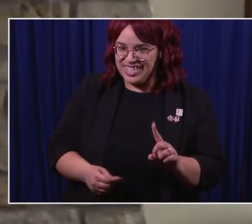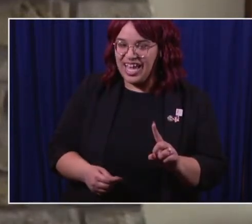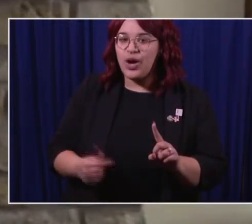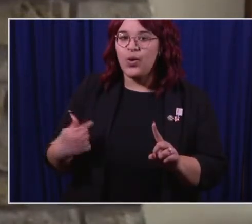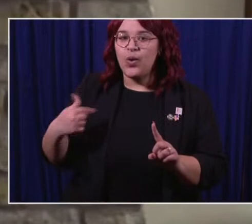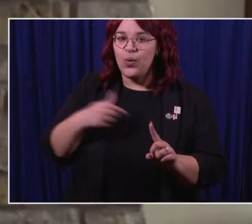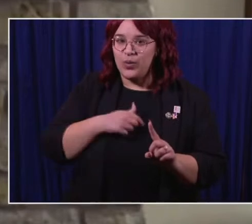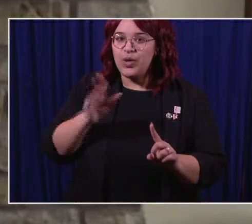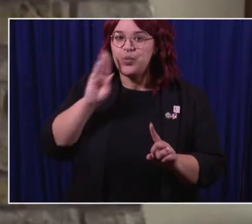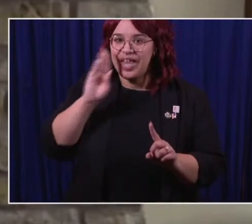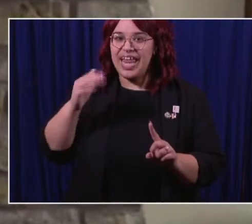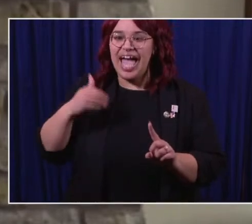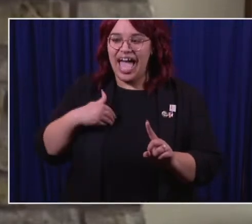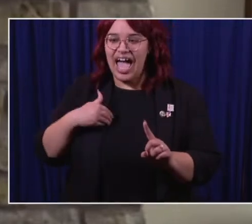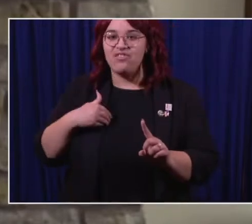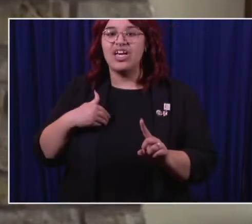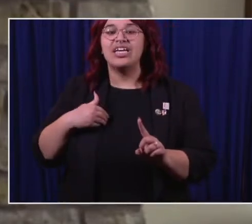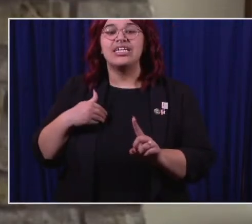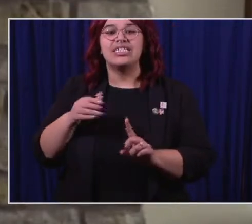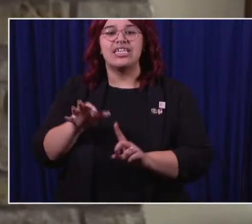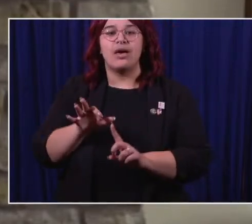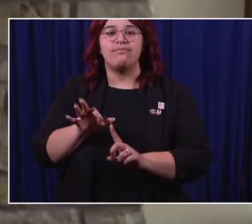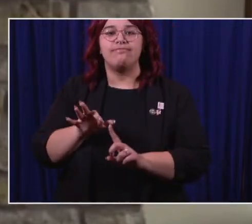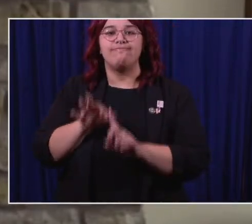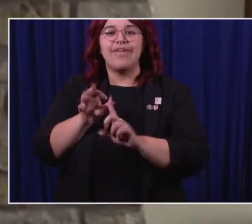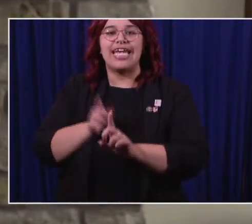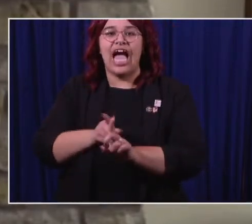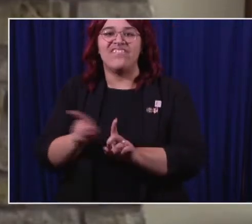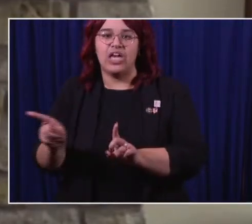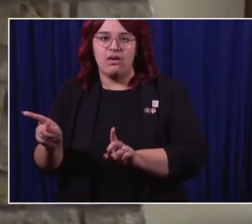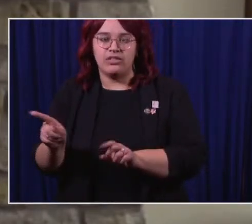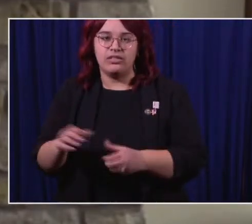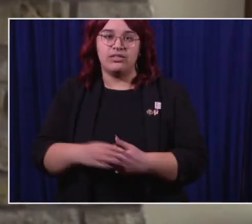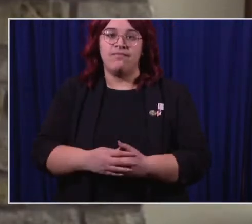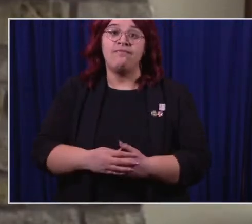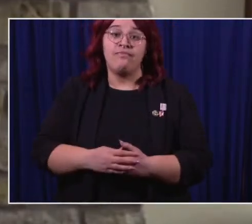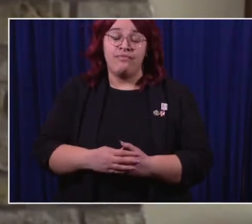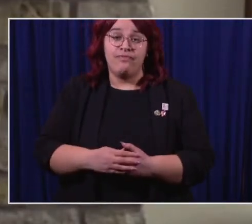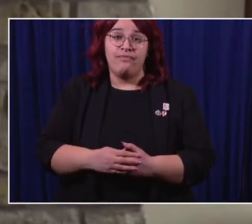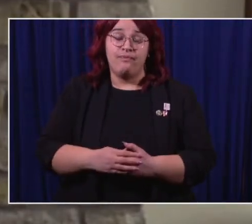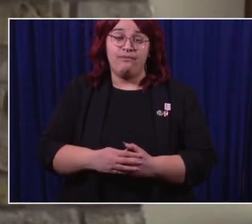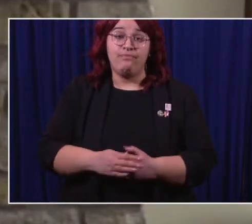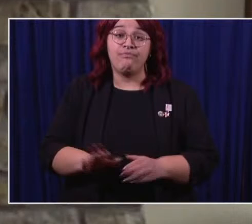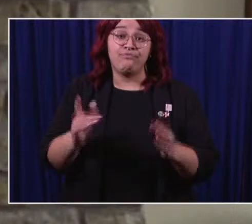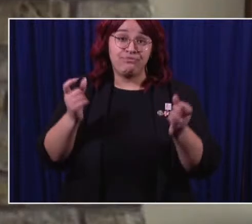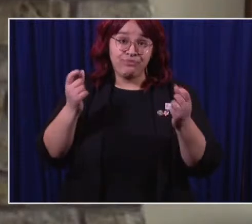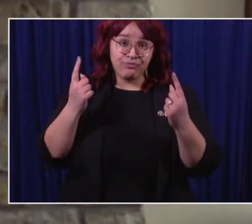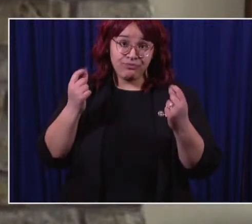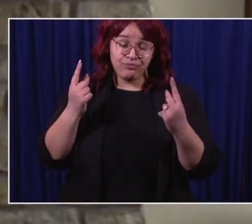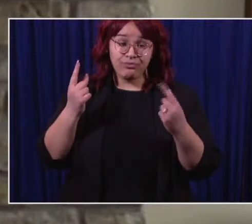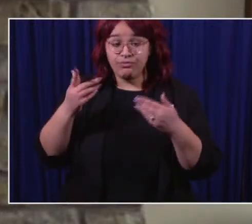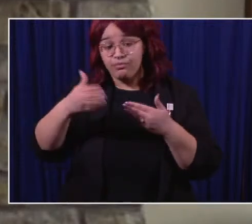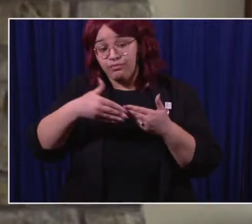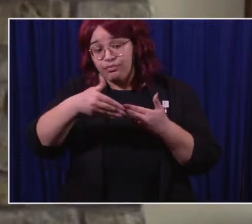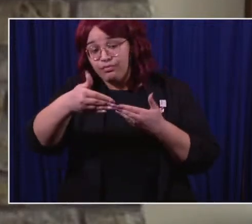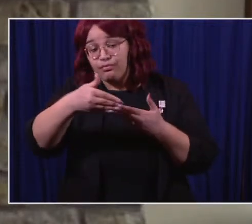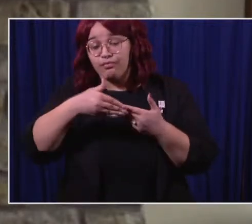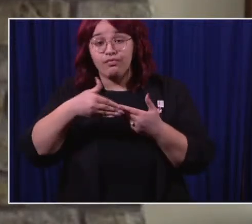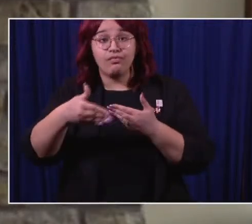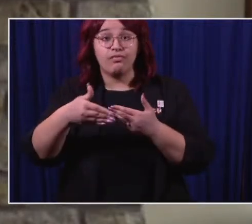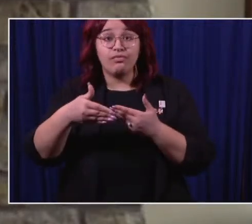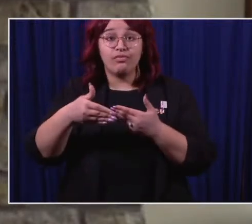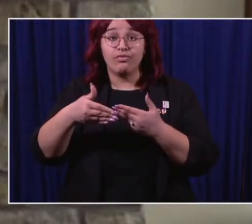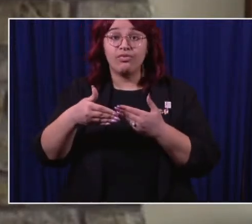caveats, or at least one big caveat, and that is we don't know where this virus is going to be on those dates.